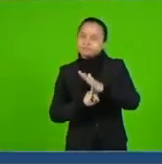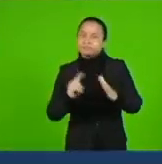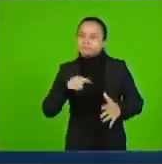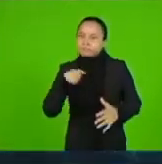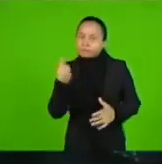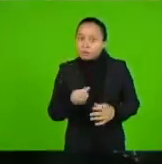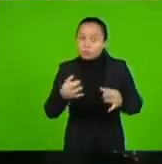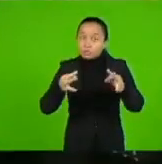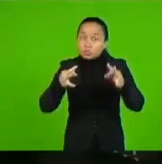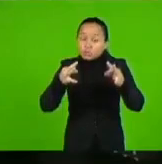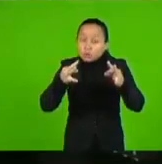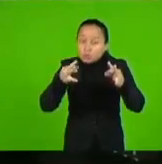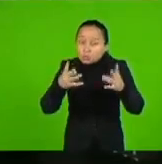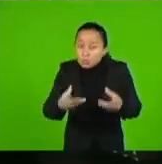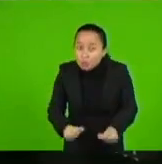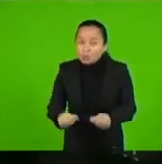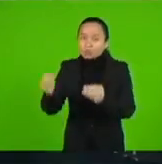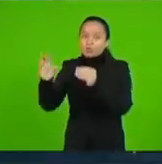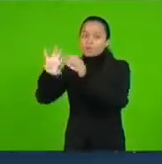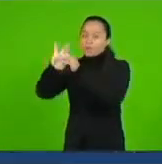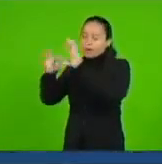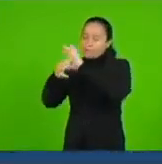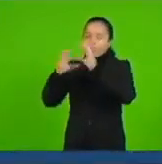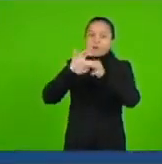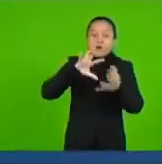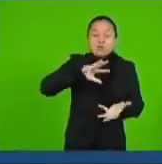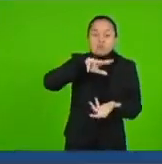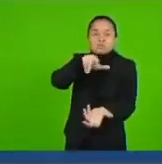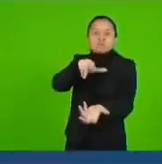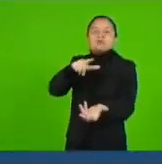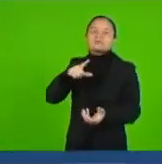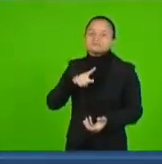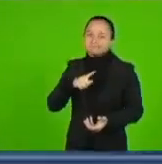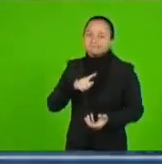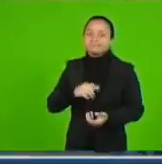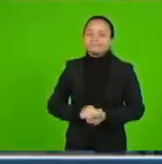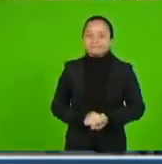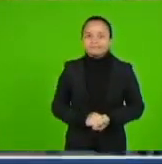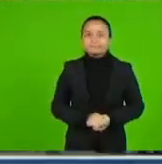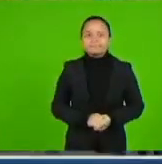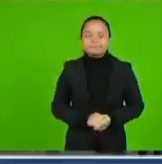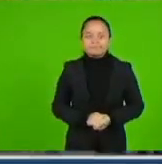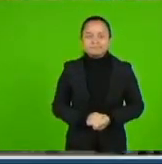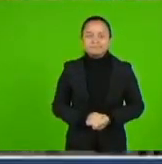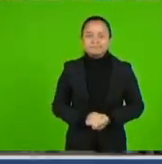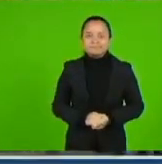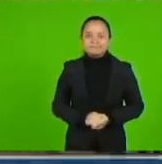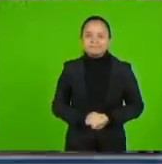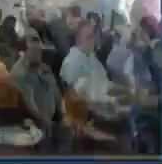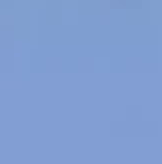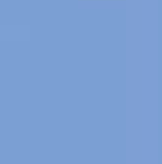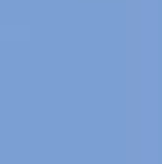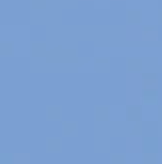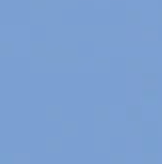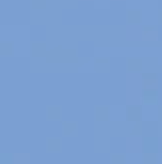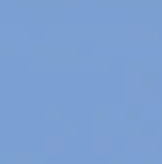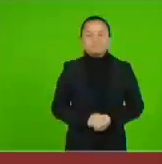of the Holy Spirit and live the same experiences and doctrines of our institution. We are in every continent of the